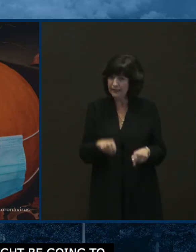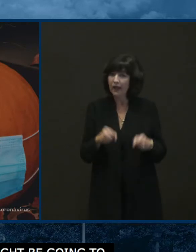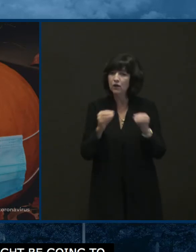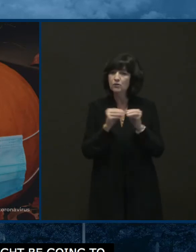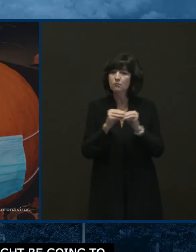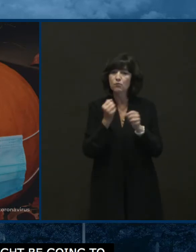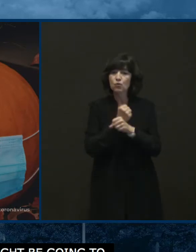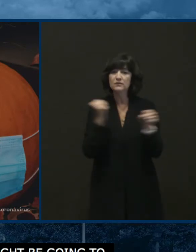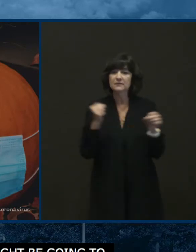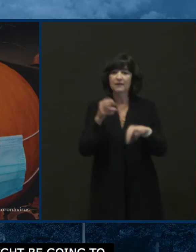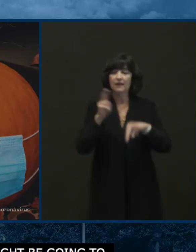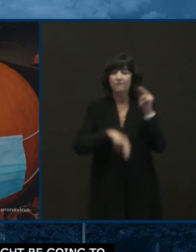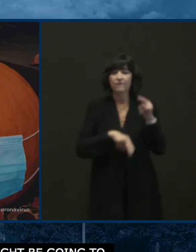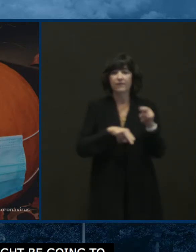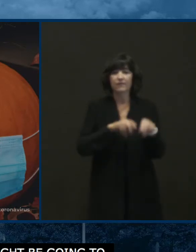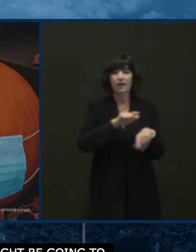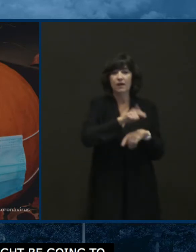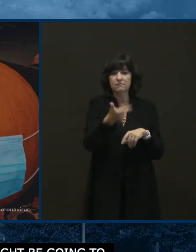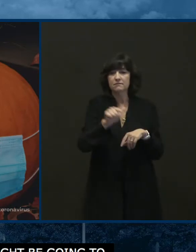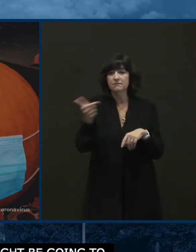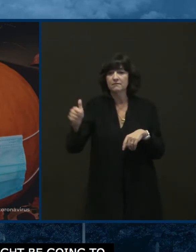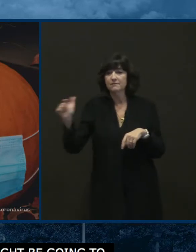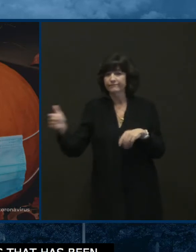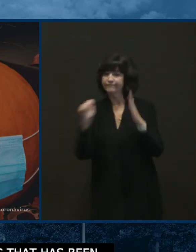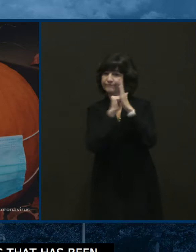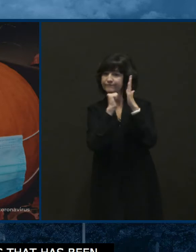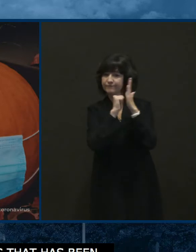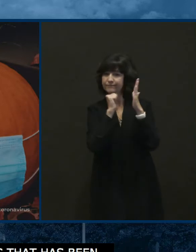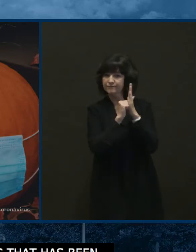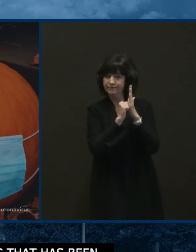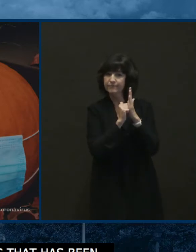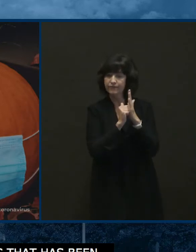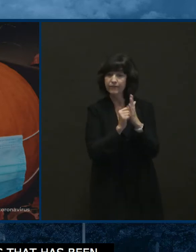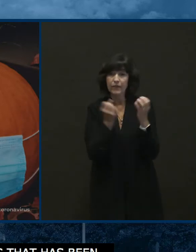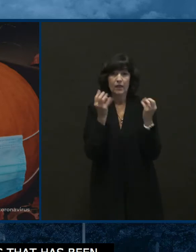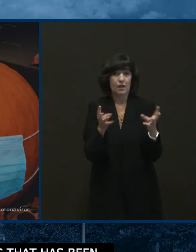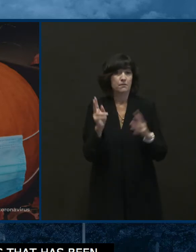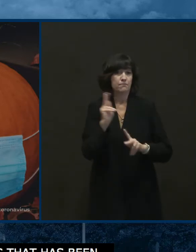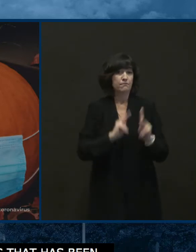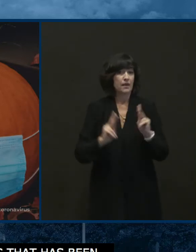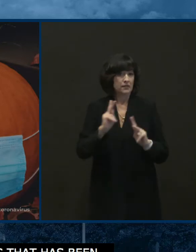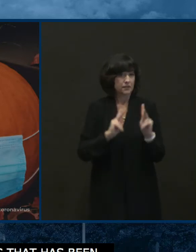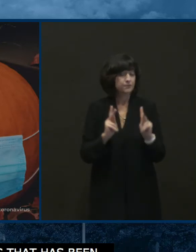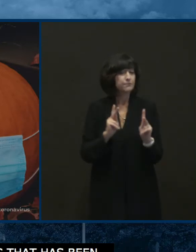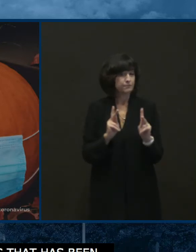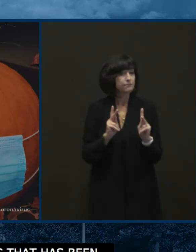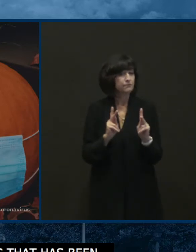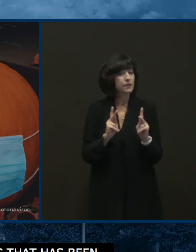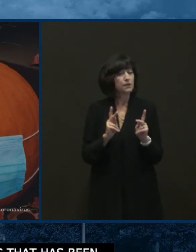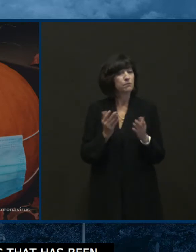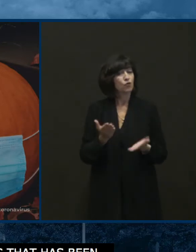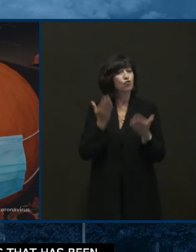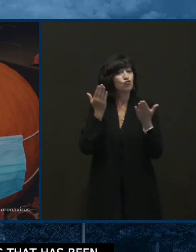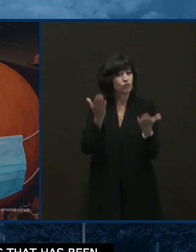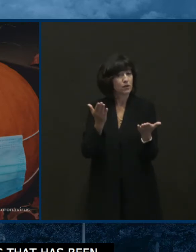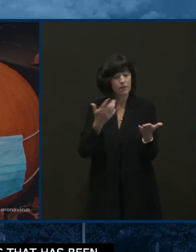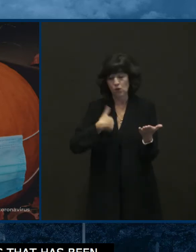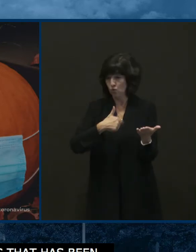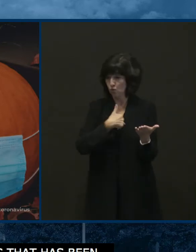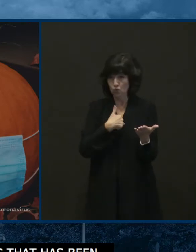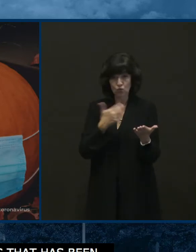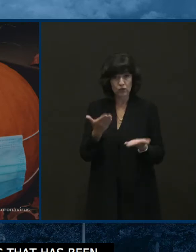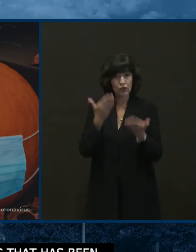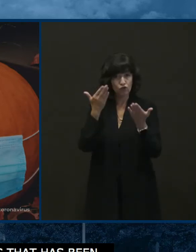Additionally, trick or treats, which we know many people are interested in. We are not recommending your